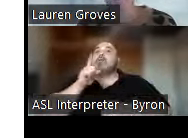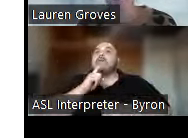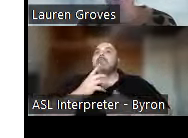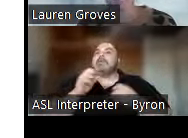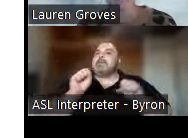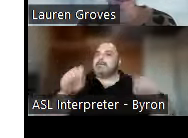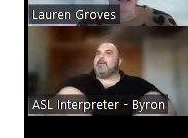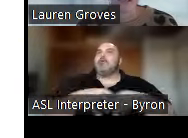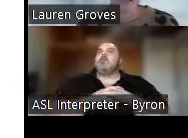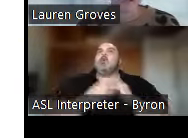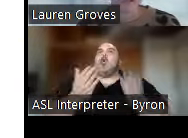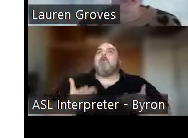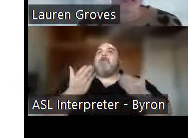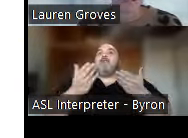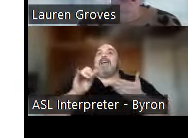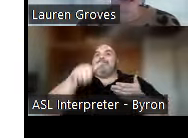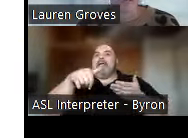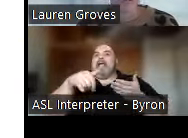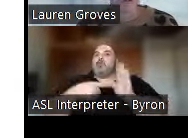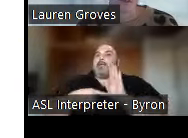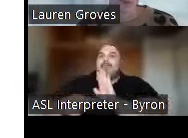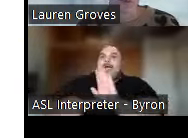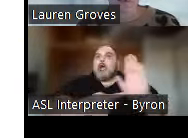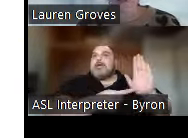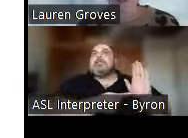to provide that transparency and that data